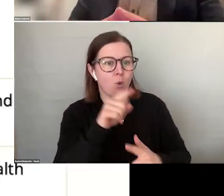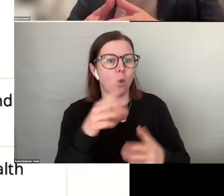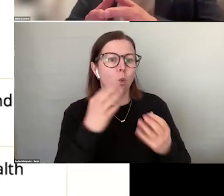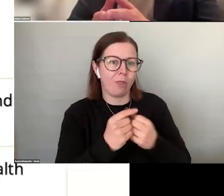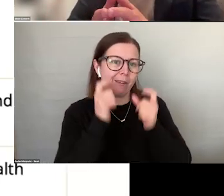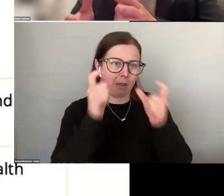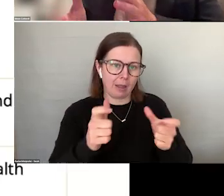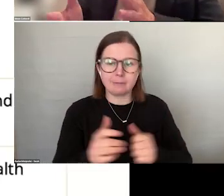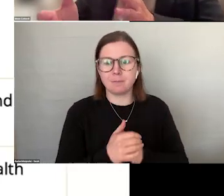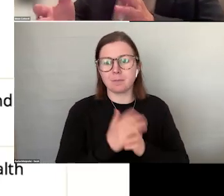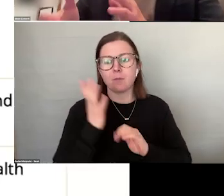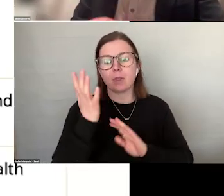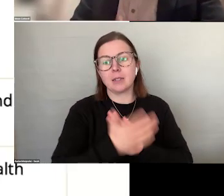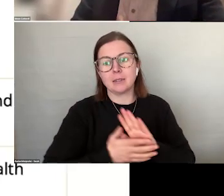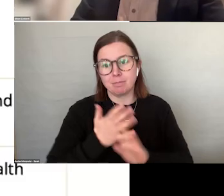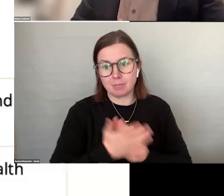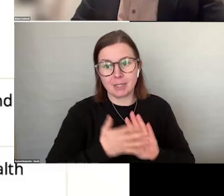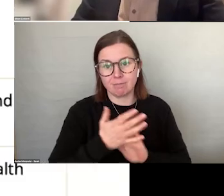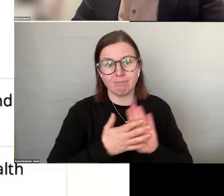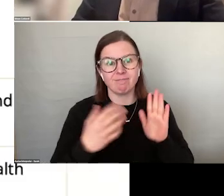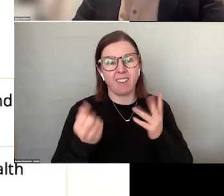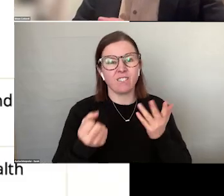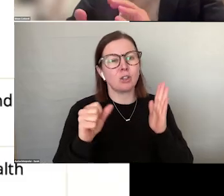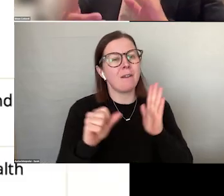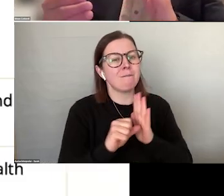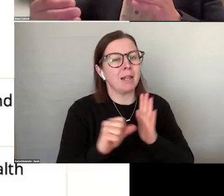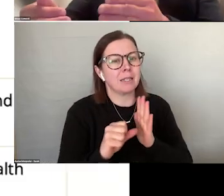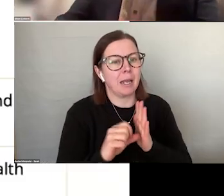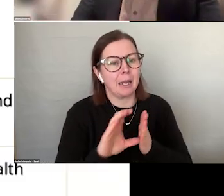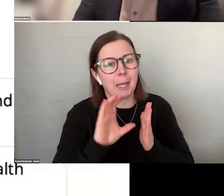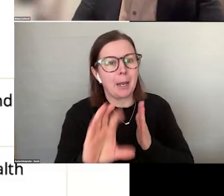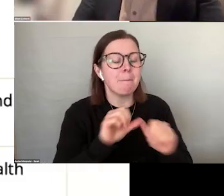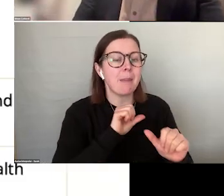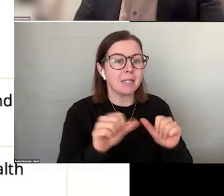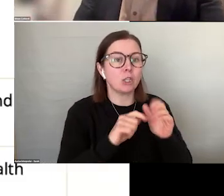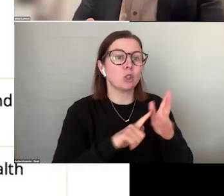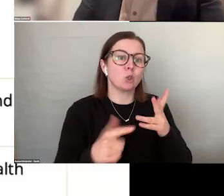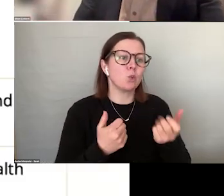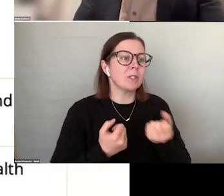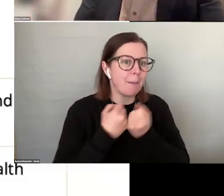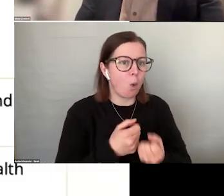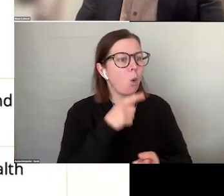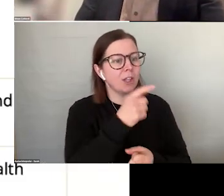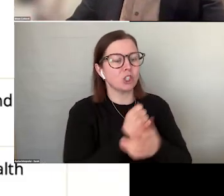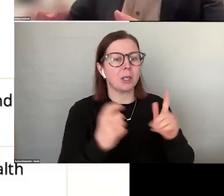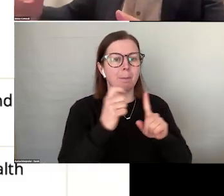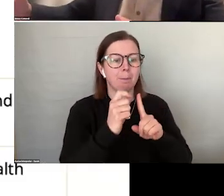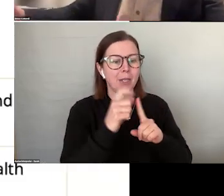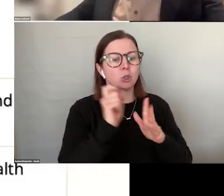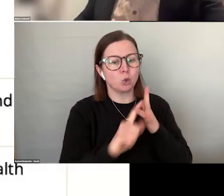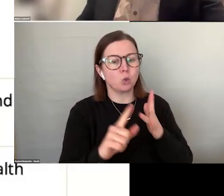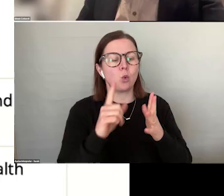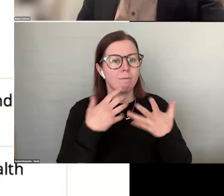means a funding model that supports the GP to spend enough time doing the annual health assessment